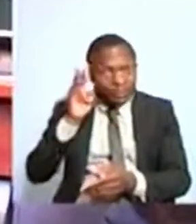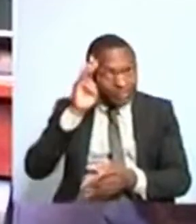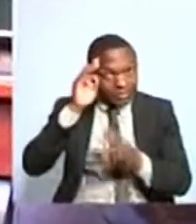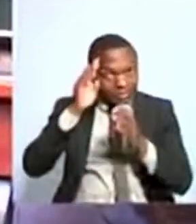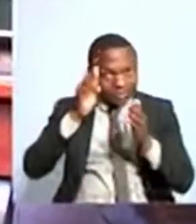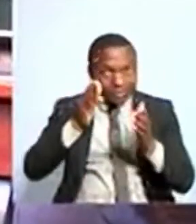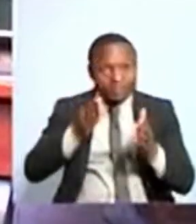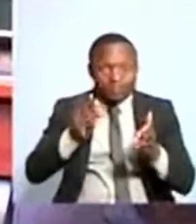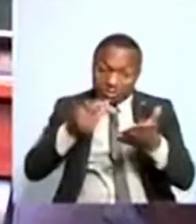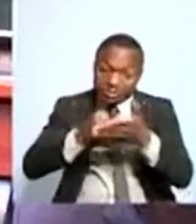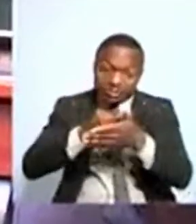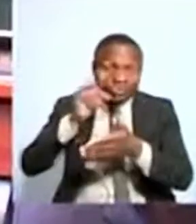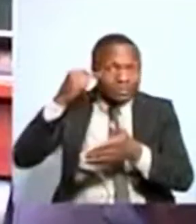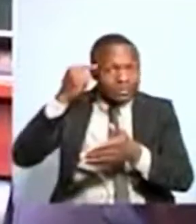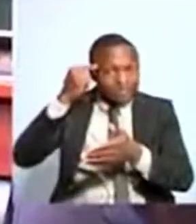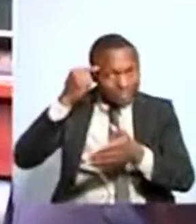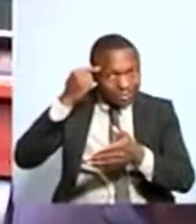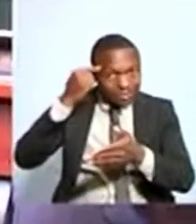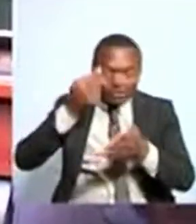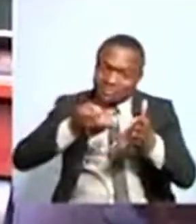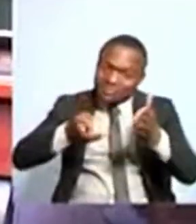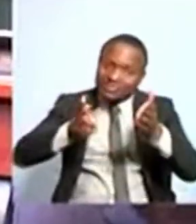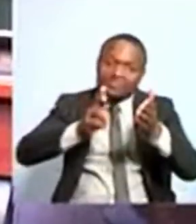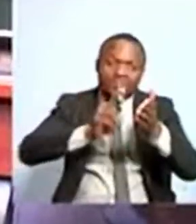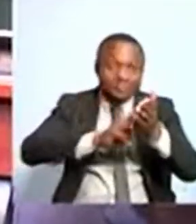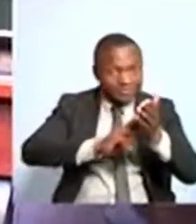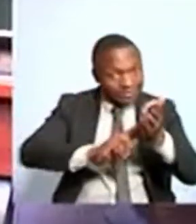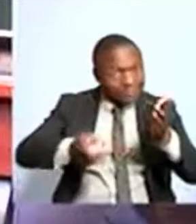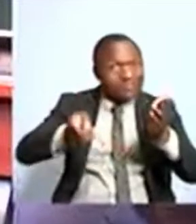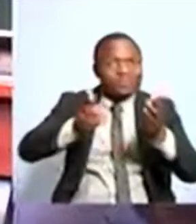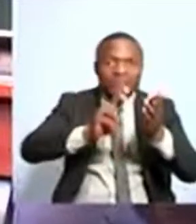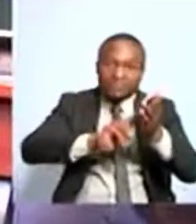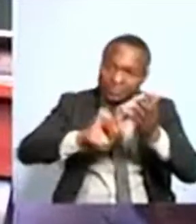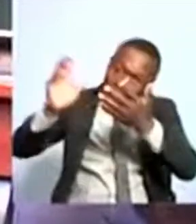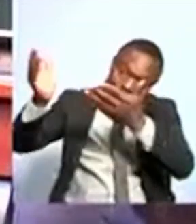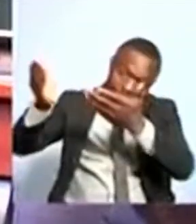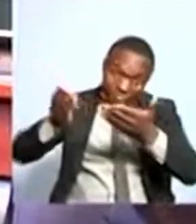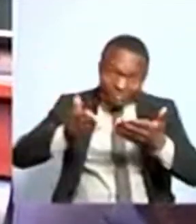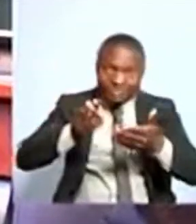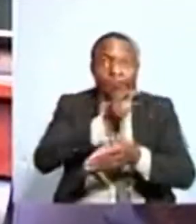New Dawn administration have repeatedly raised on the floor of this House.